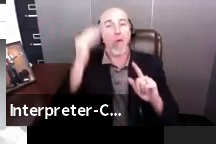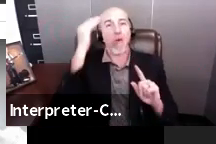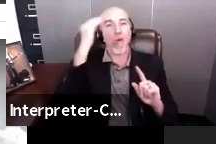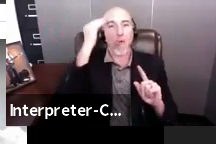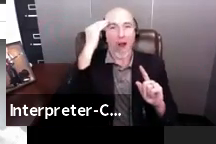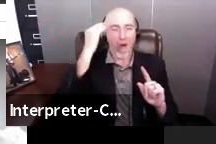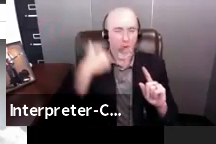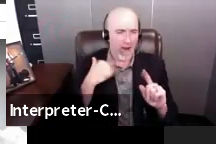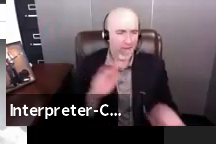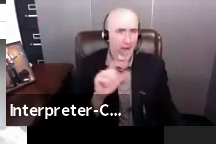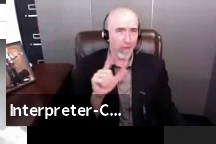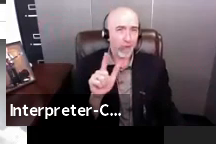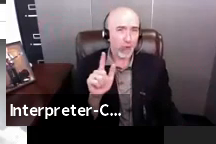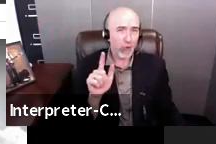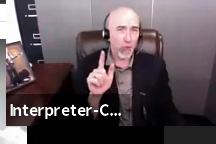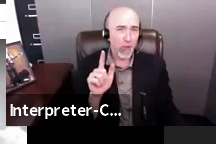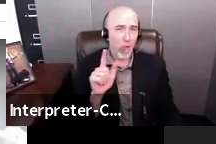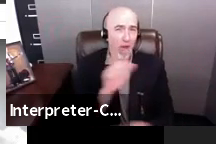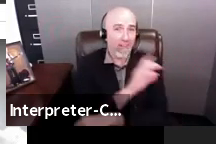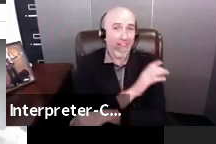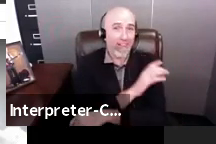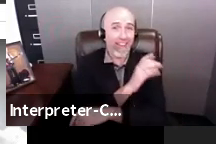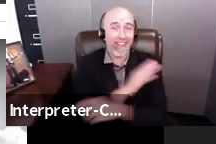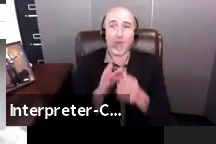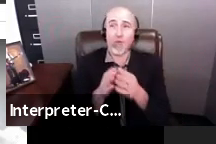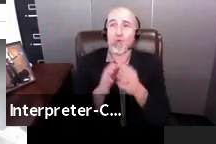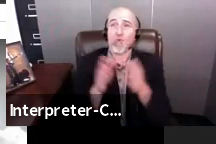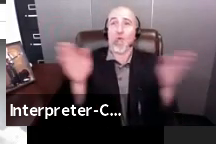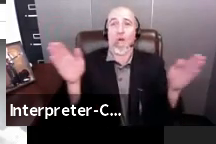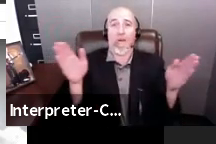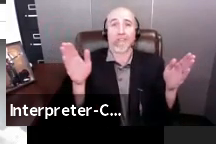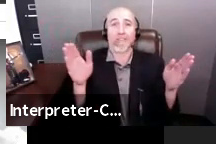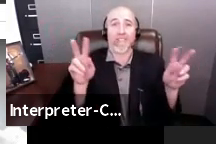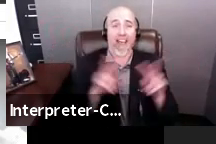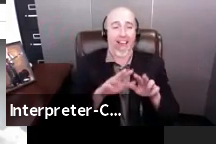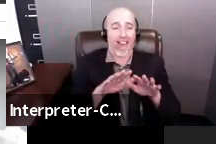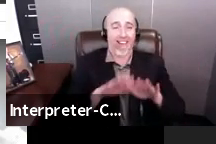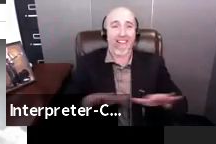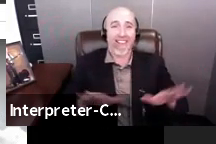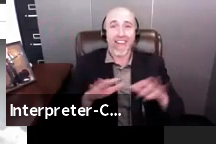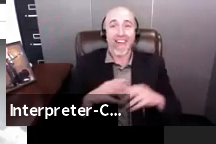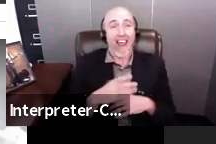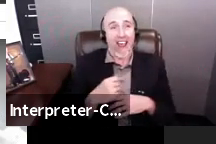about 21 clinics across the valley, and